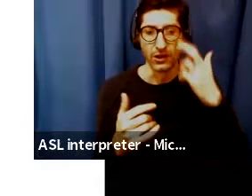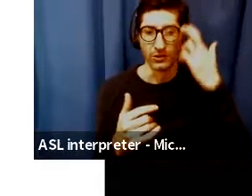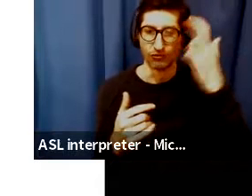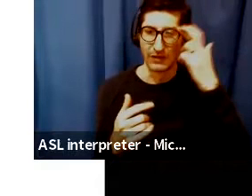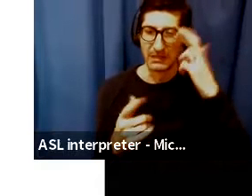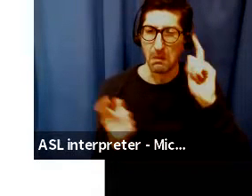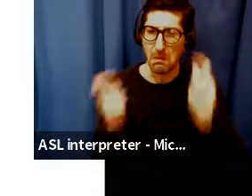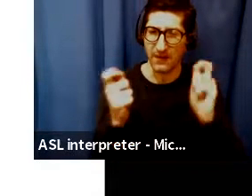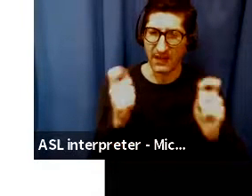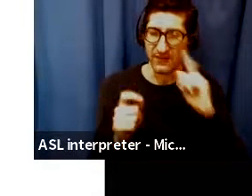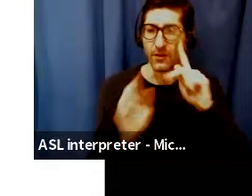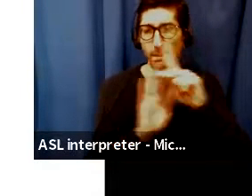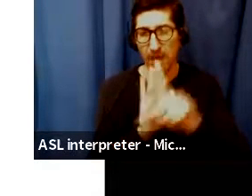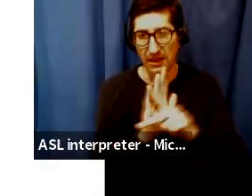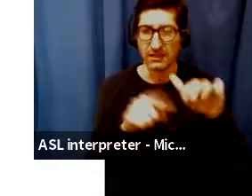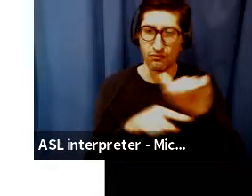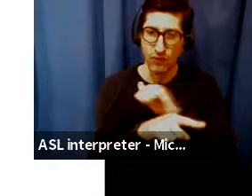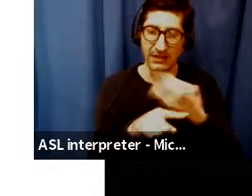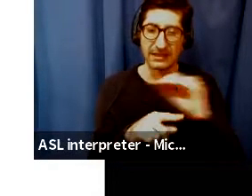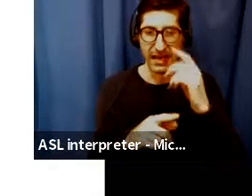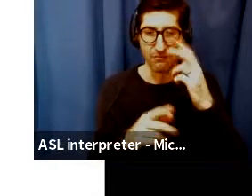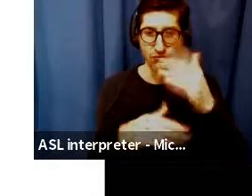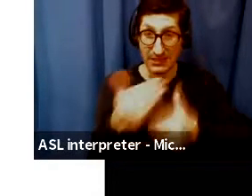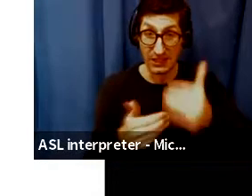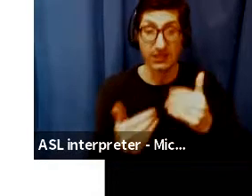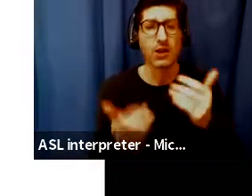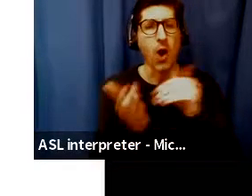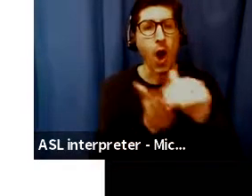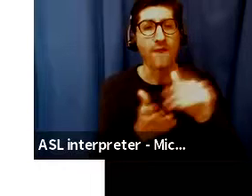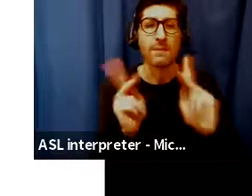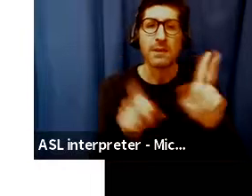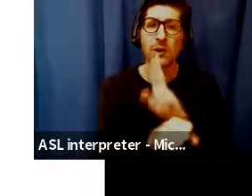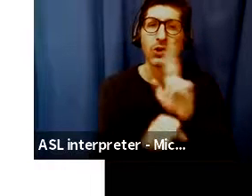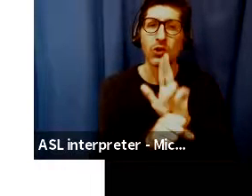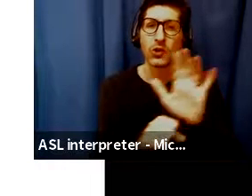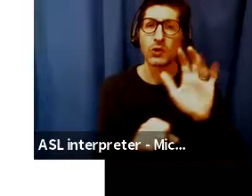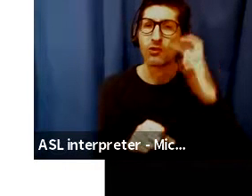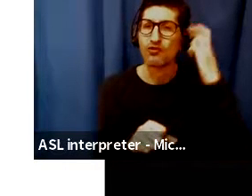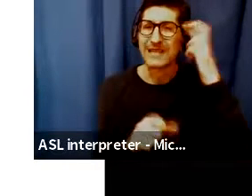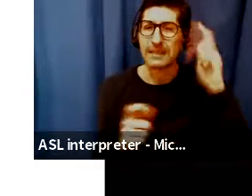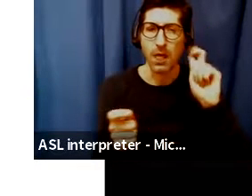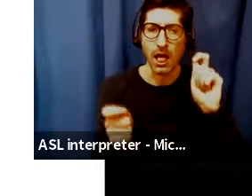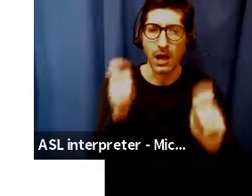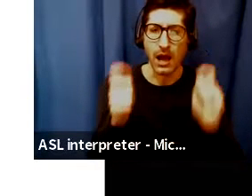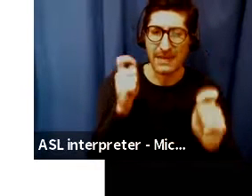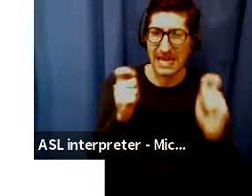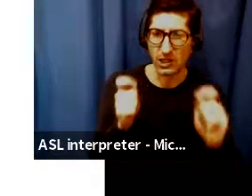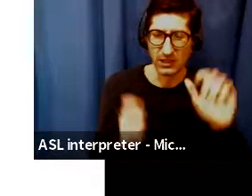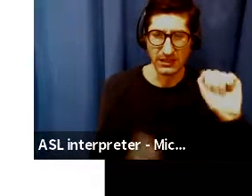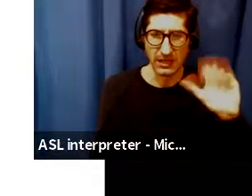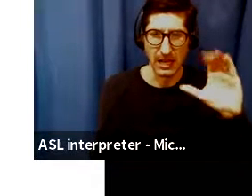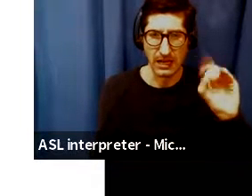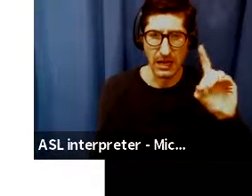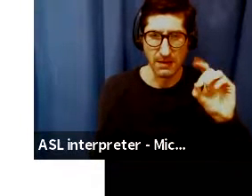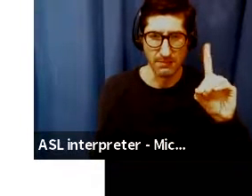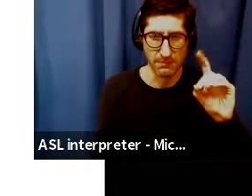Very often people use the term reasonable accommodation. That's a term in Title I having to do with employment. Titles